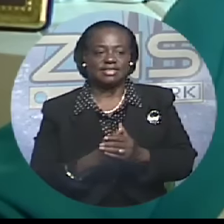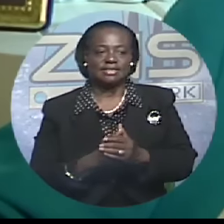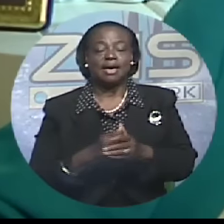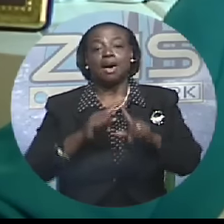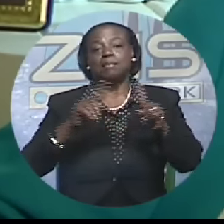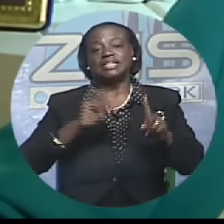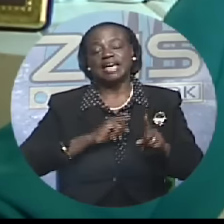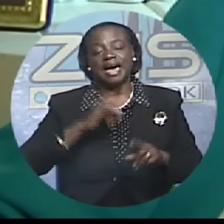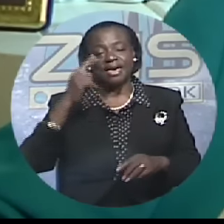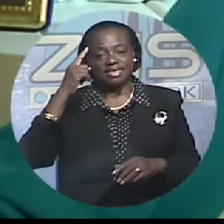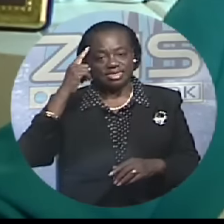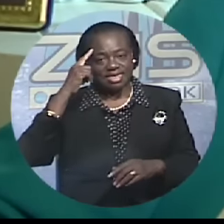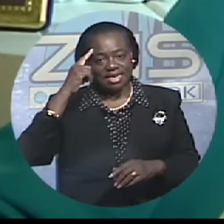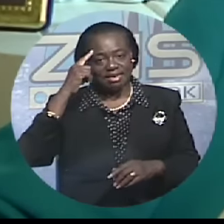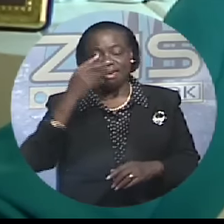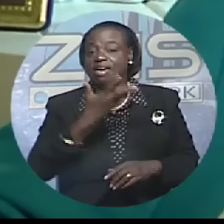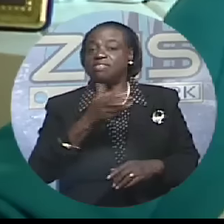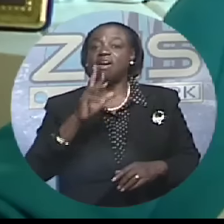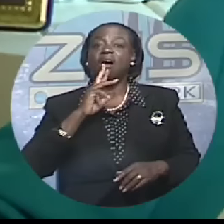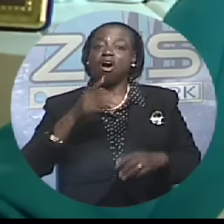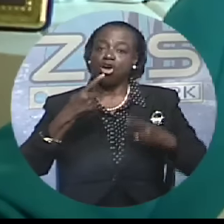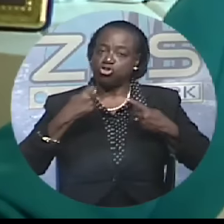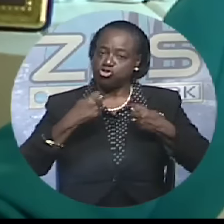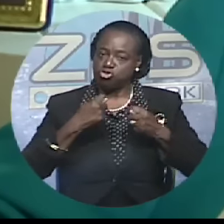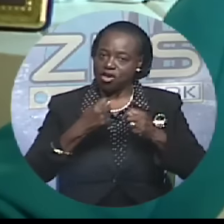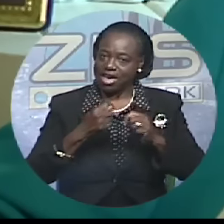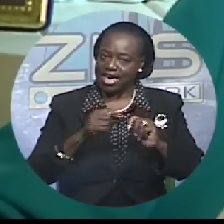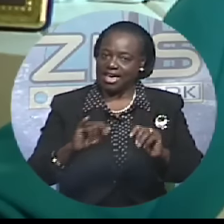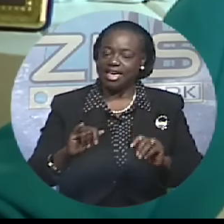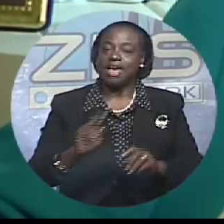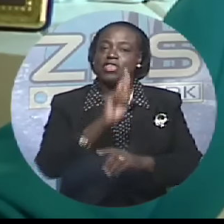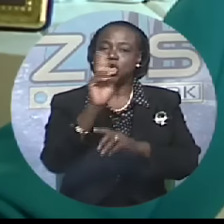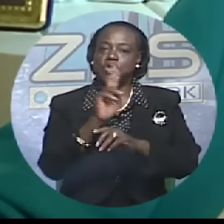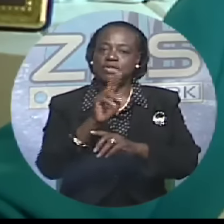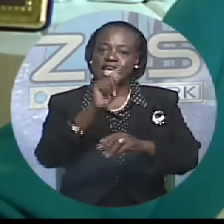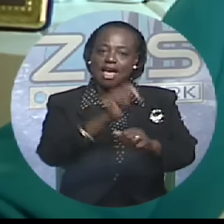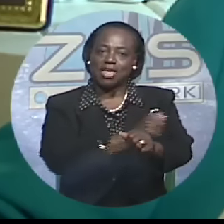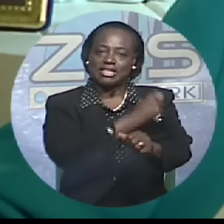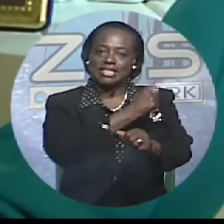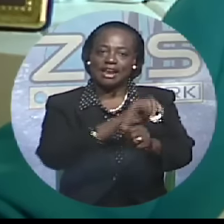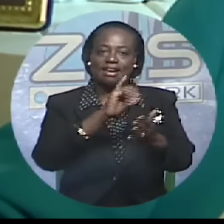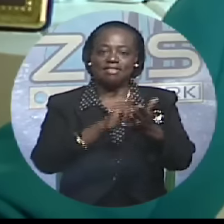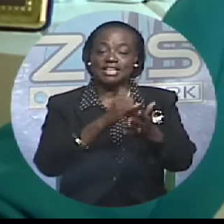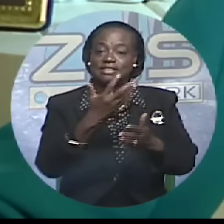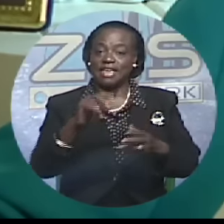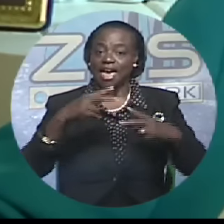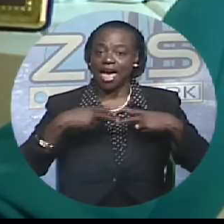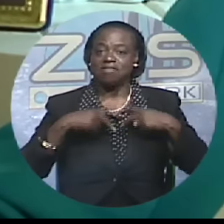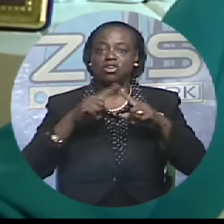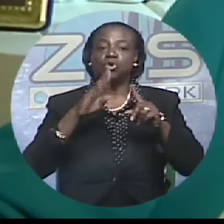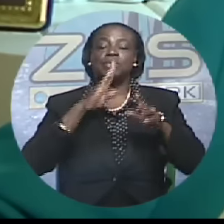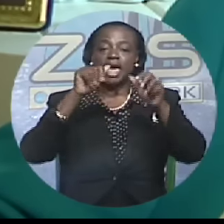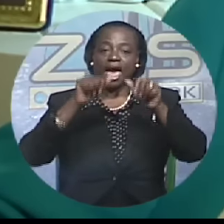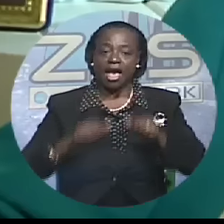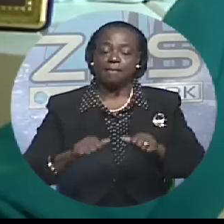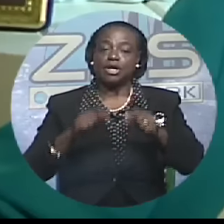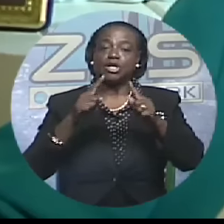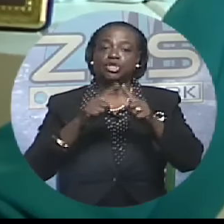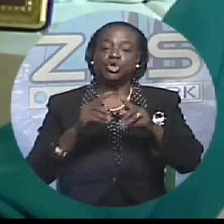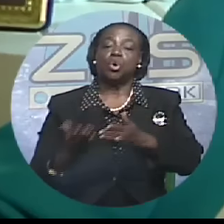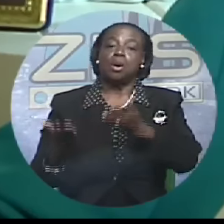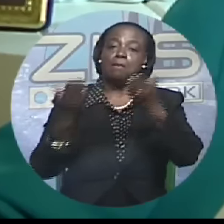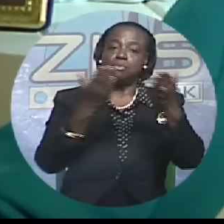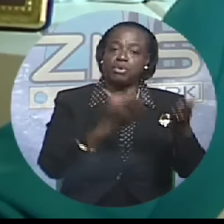But I think they're trying. And they're using the talent they have to be able to